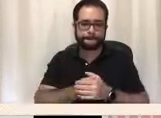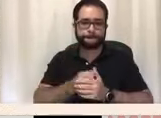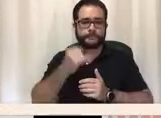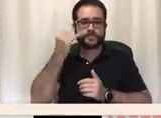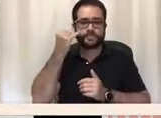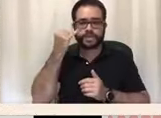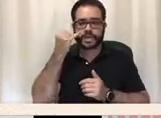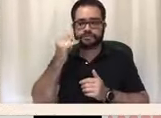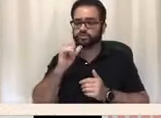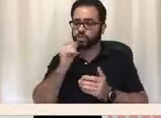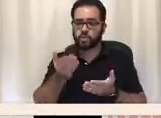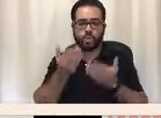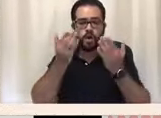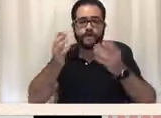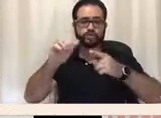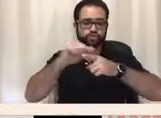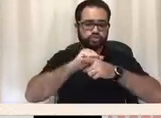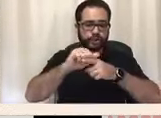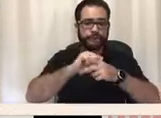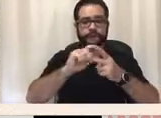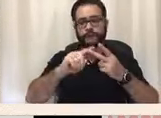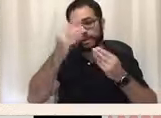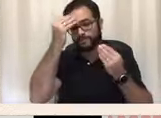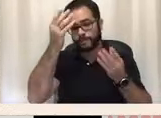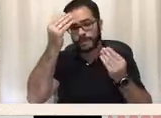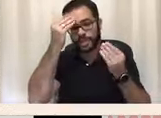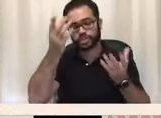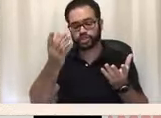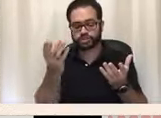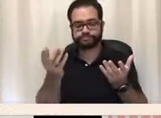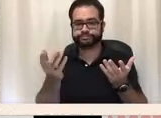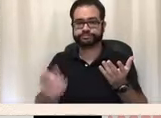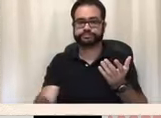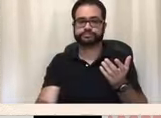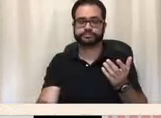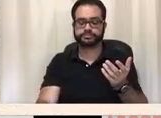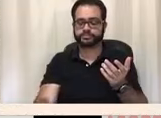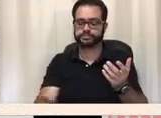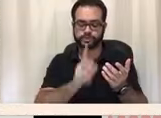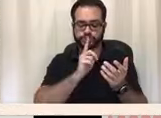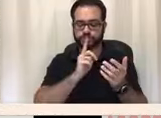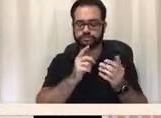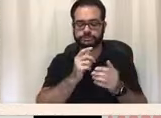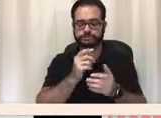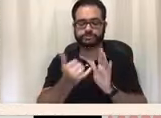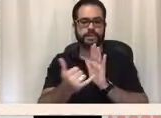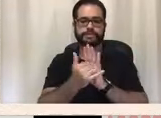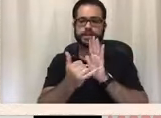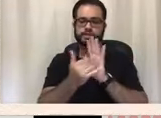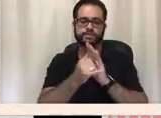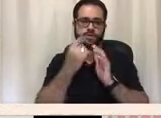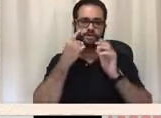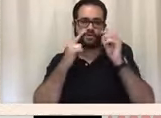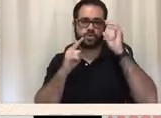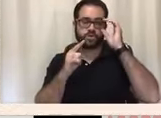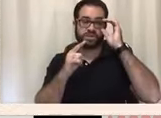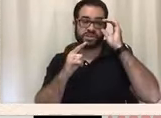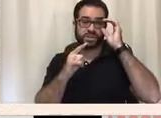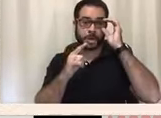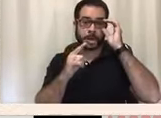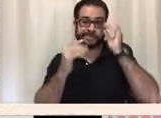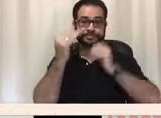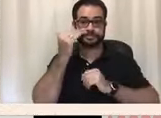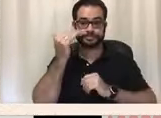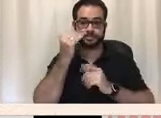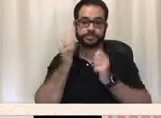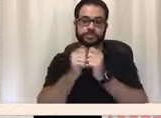trainings and this information, it's almost impossible to be aware of specific things. You